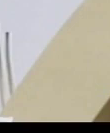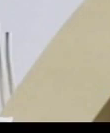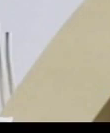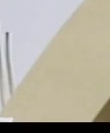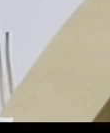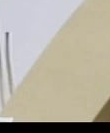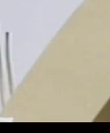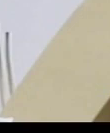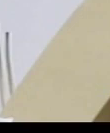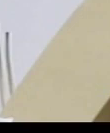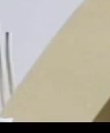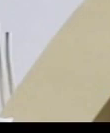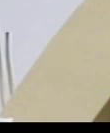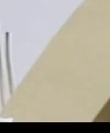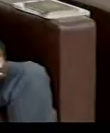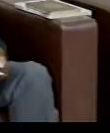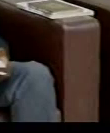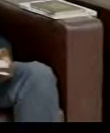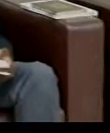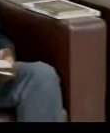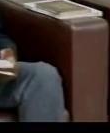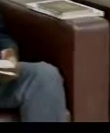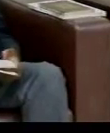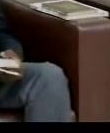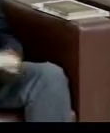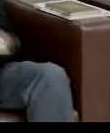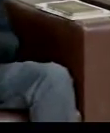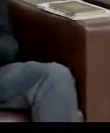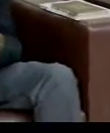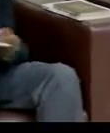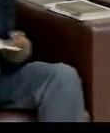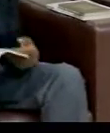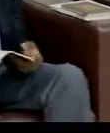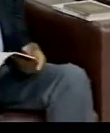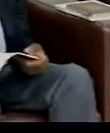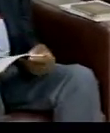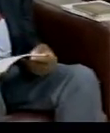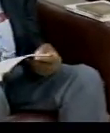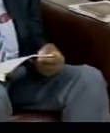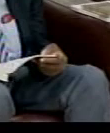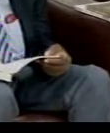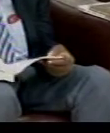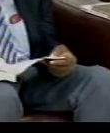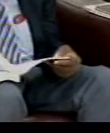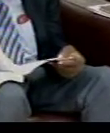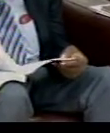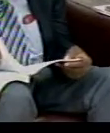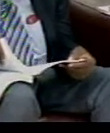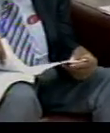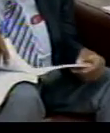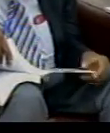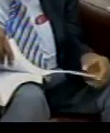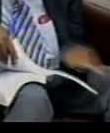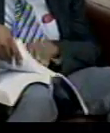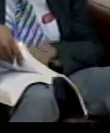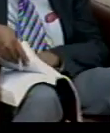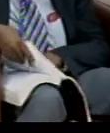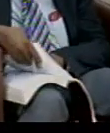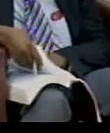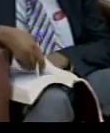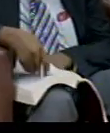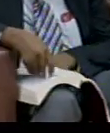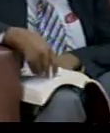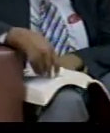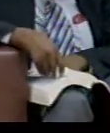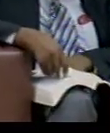actually carrying out this atonement. We go to point number two,